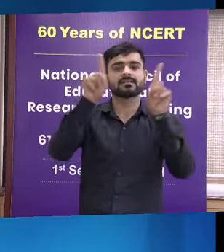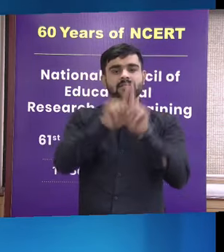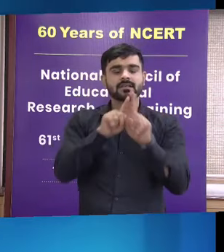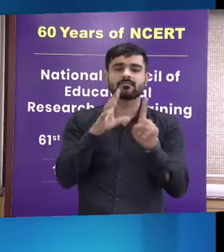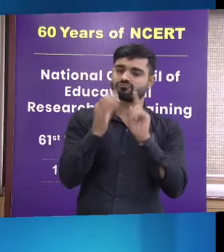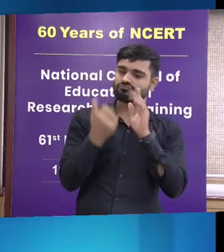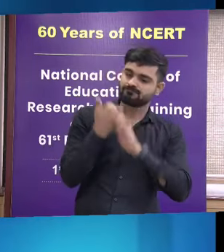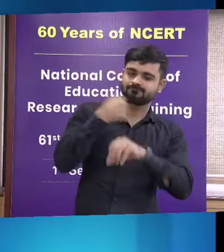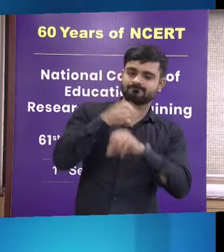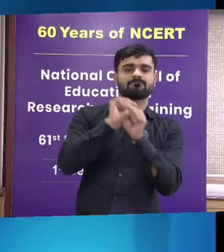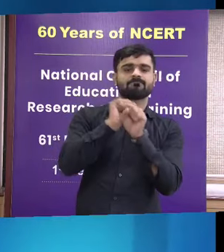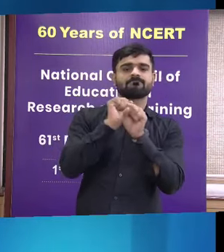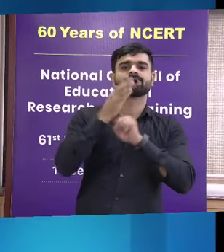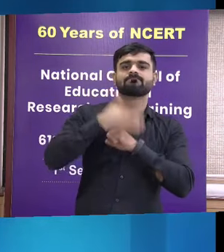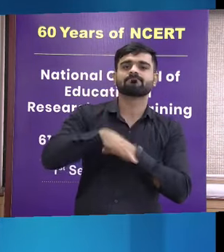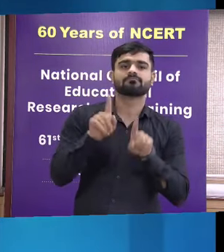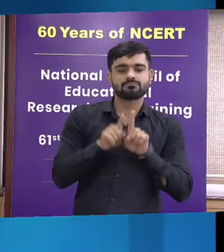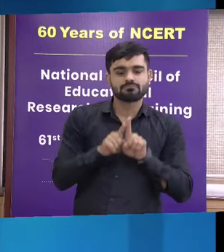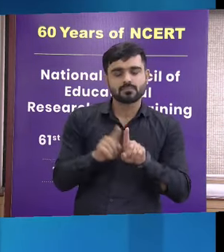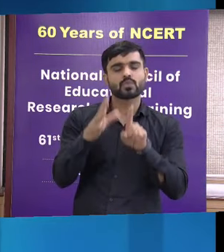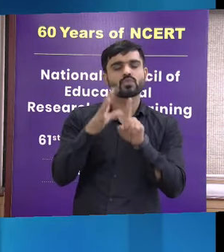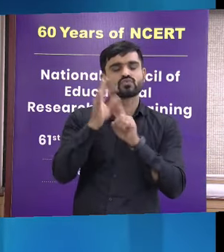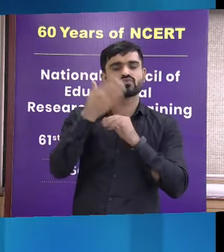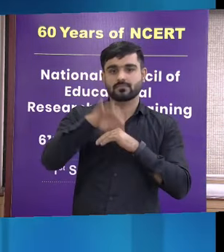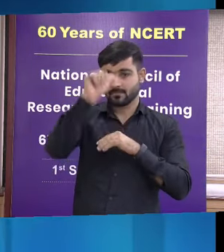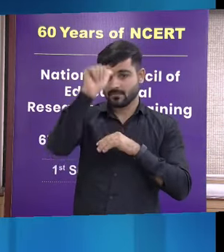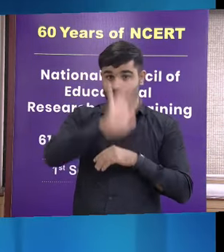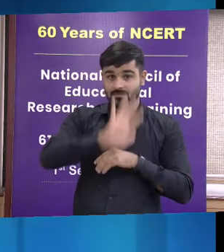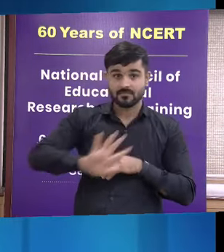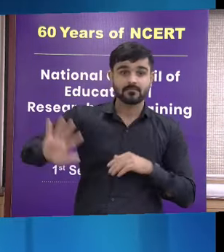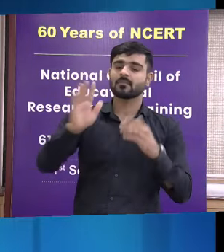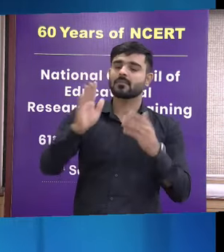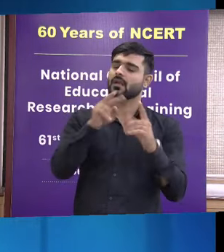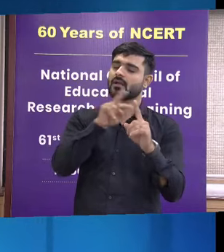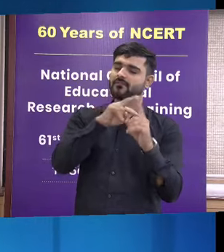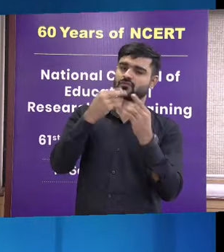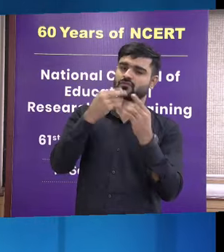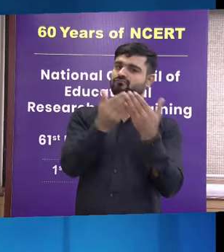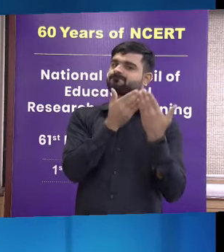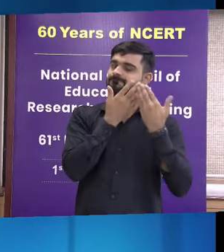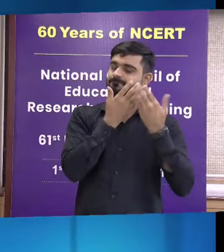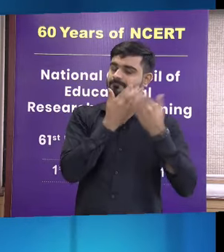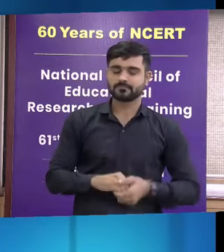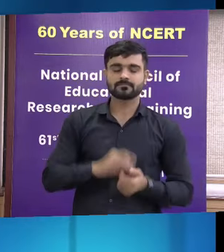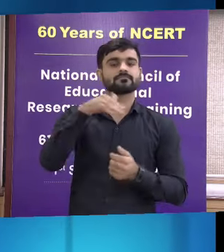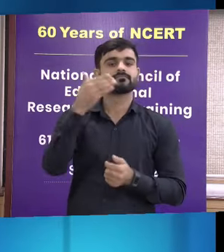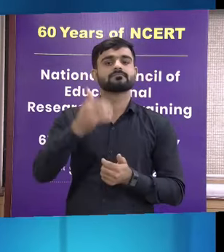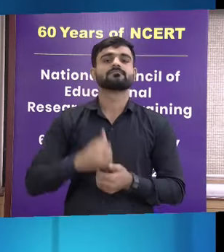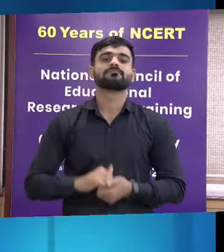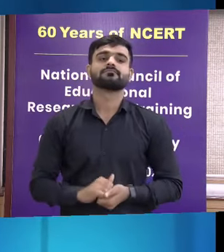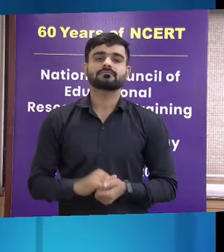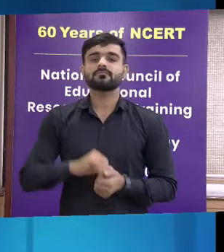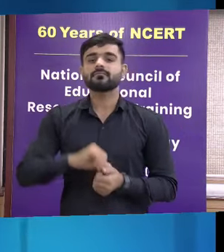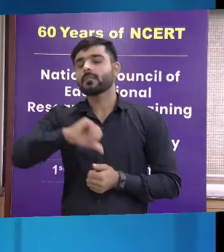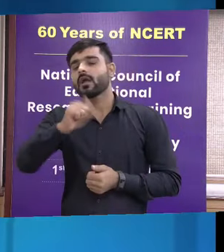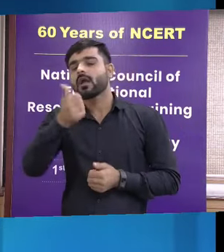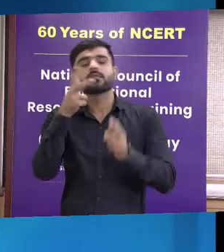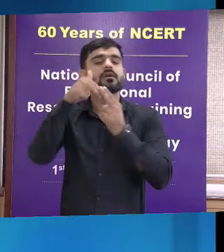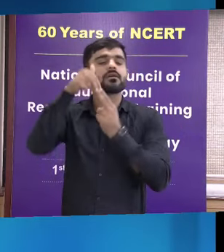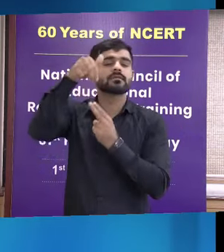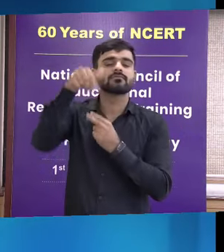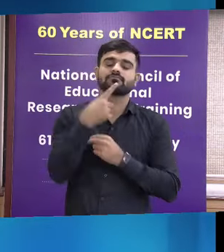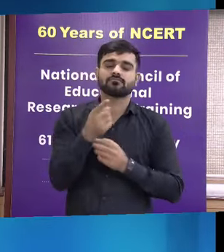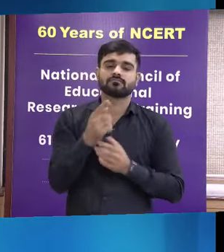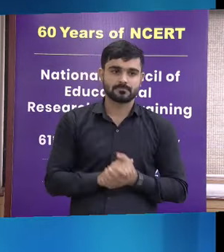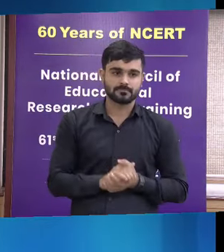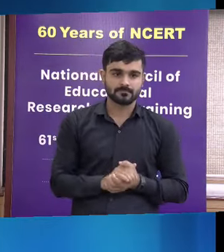we can keep our country neat and clean. And then another story is that I